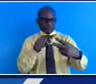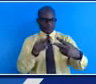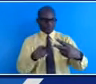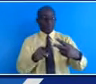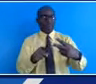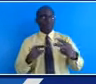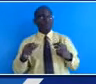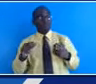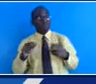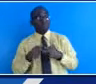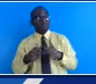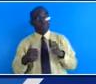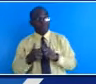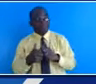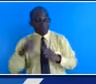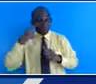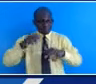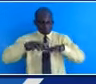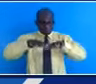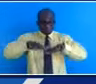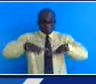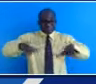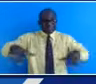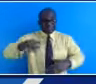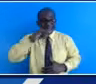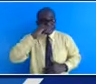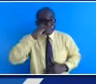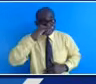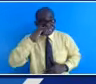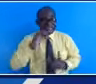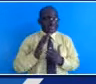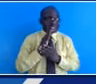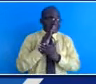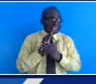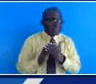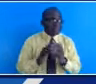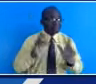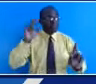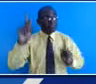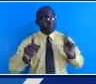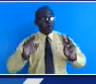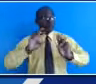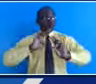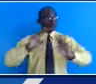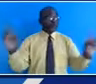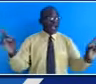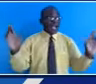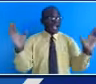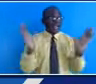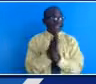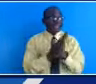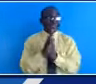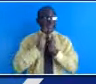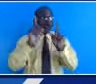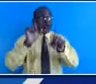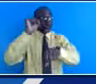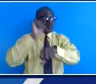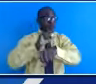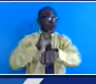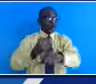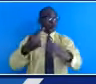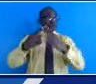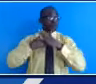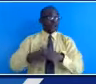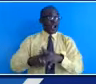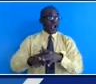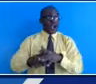to work. Are they going to be able to? And what employers are going to have to do to be flexible, to be compassionate,